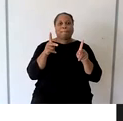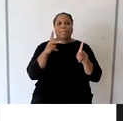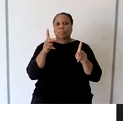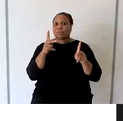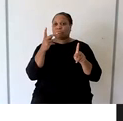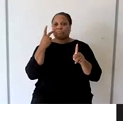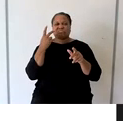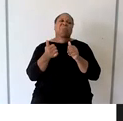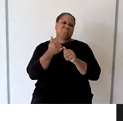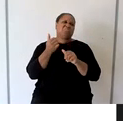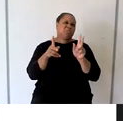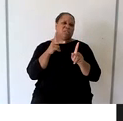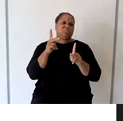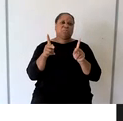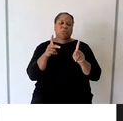most people have seen